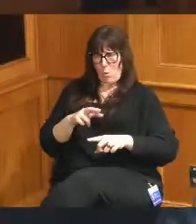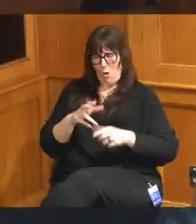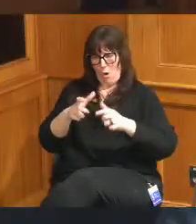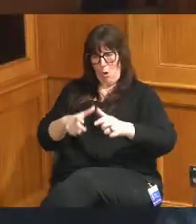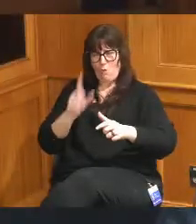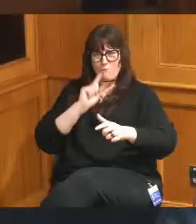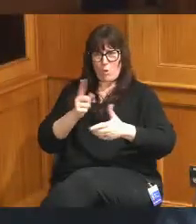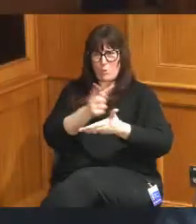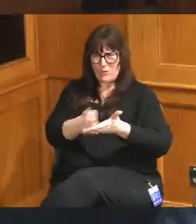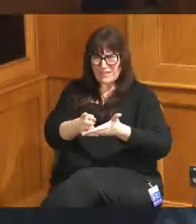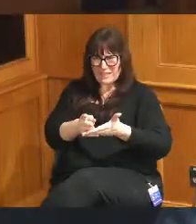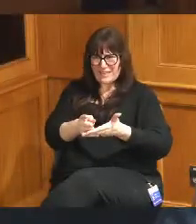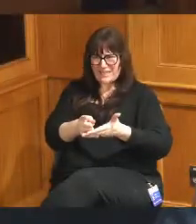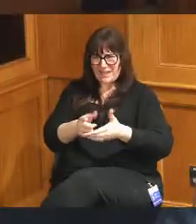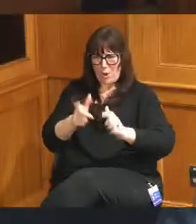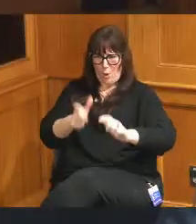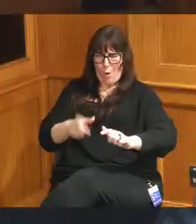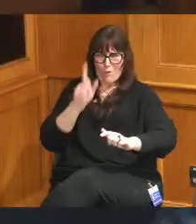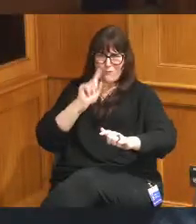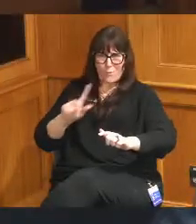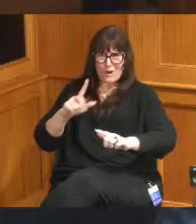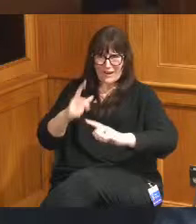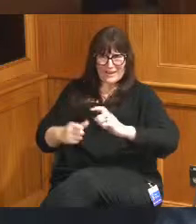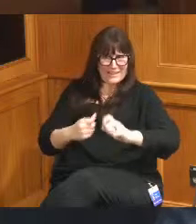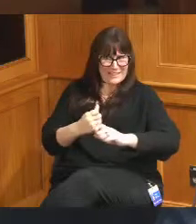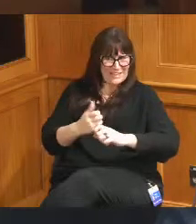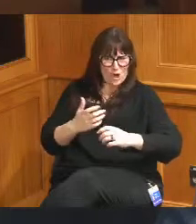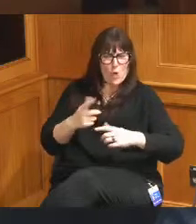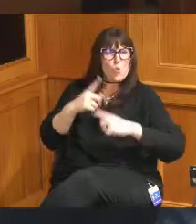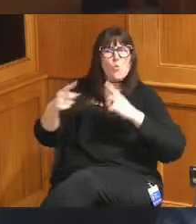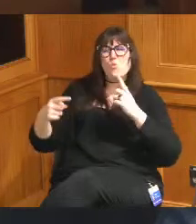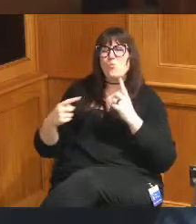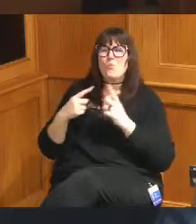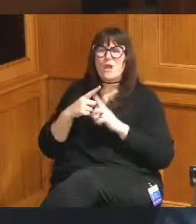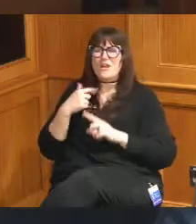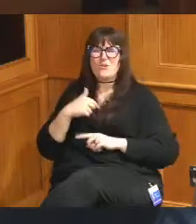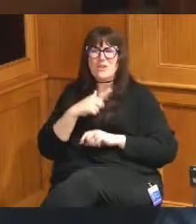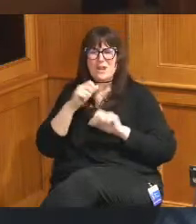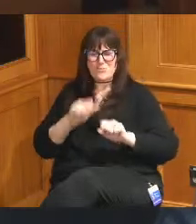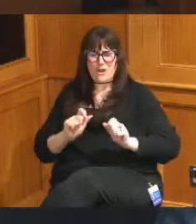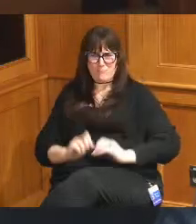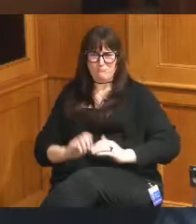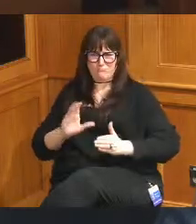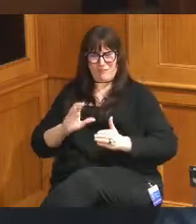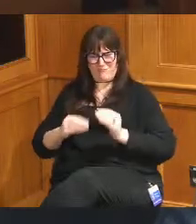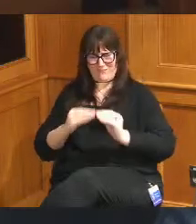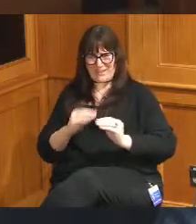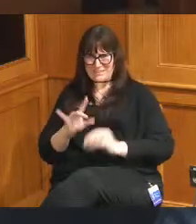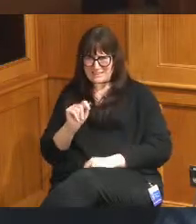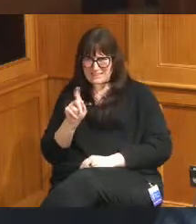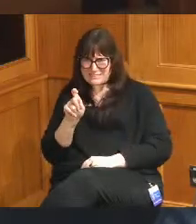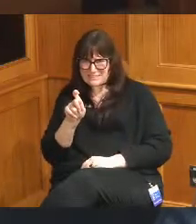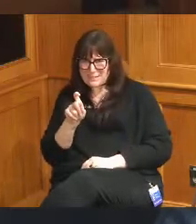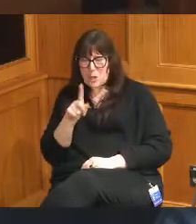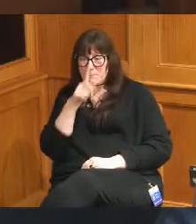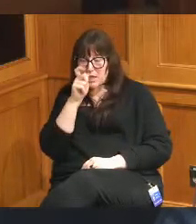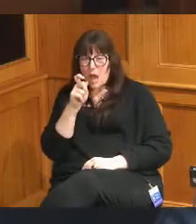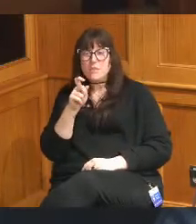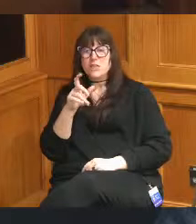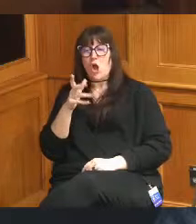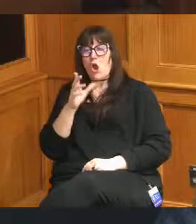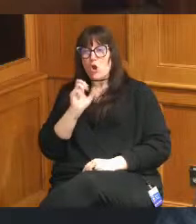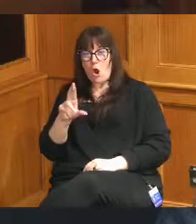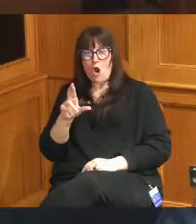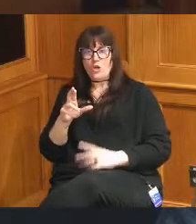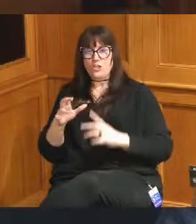for a week? Are we talking the hole going to be there for, when do we go back out and fill these holes up? Because it's tearing up people's cars.